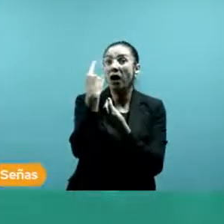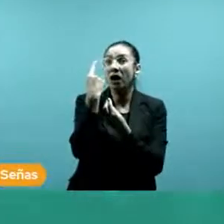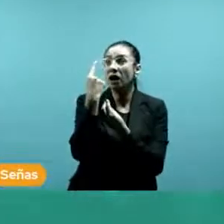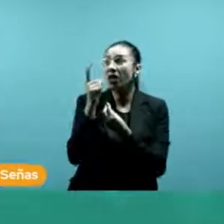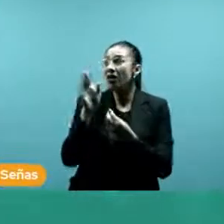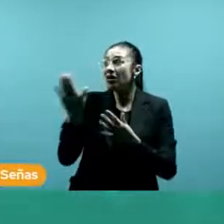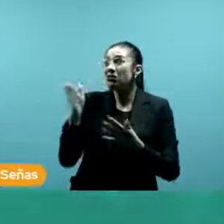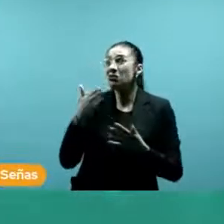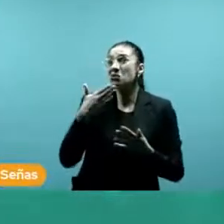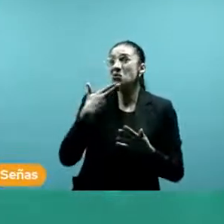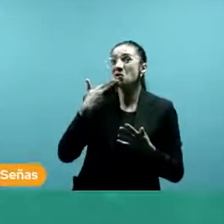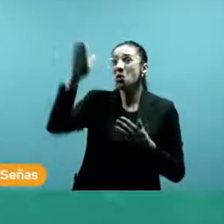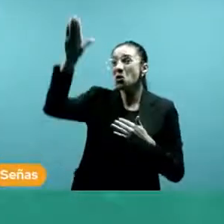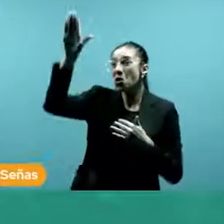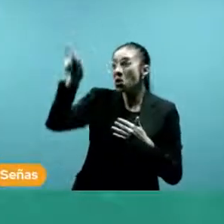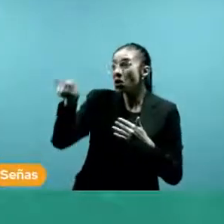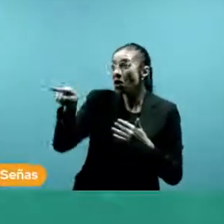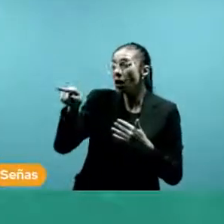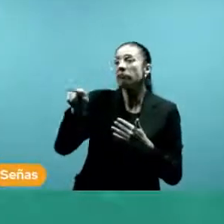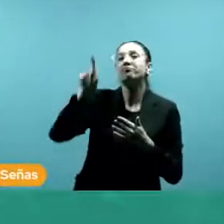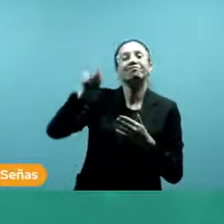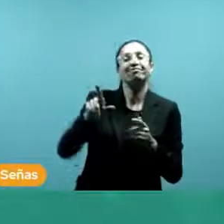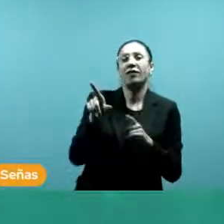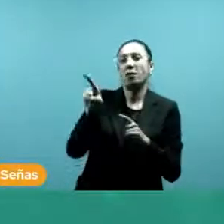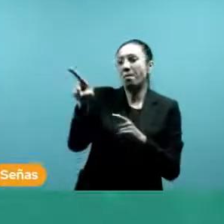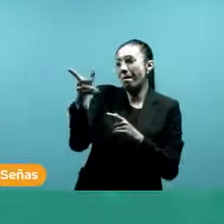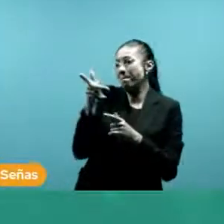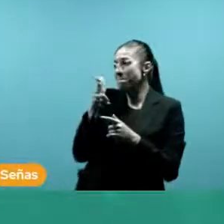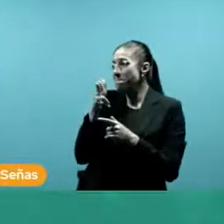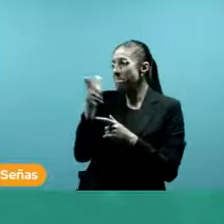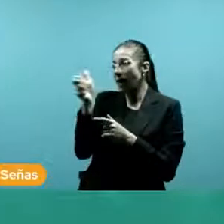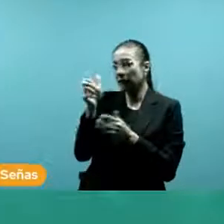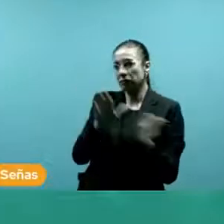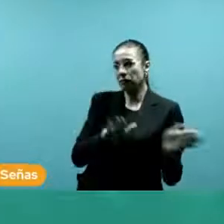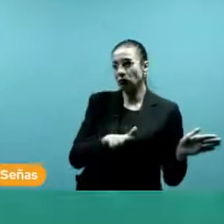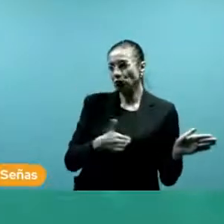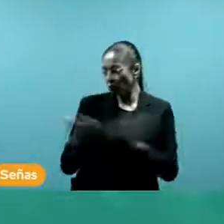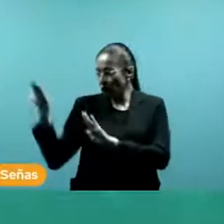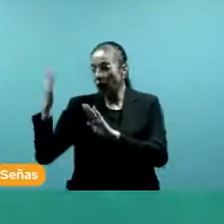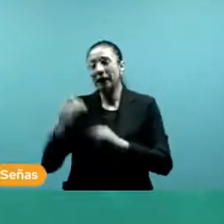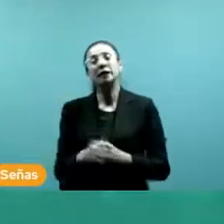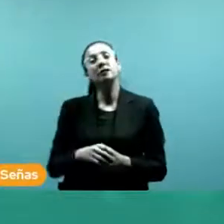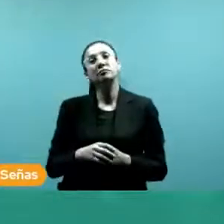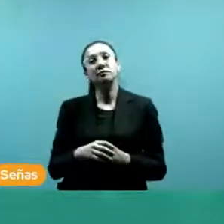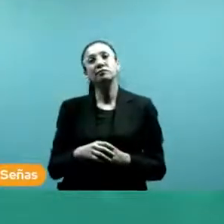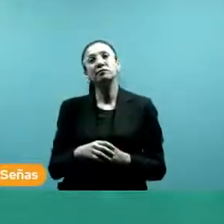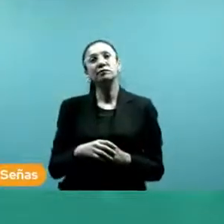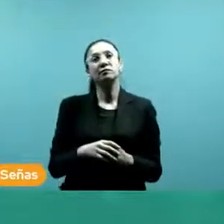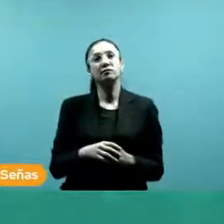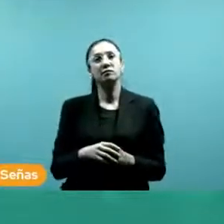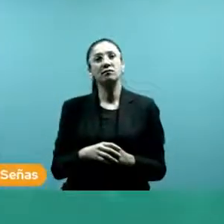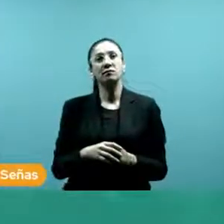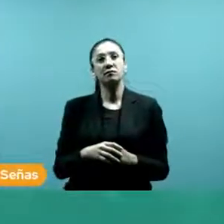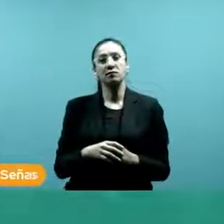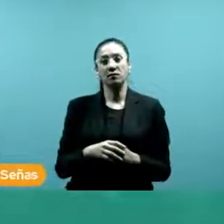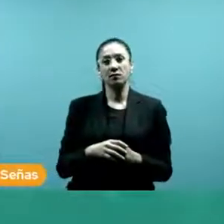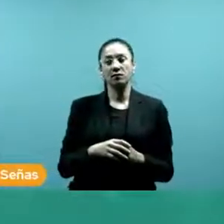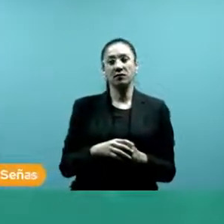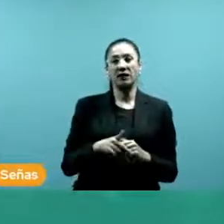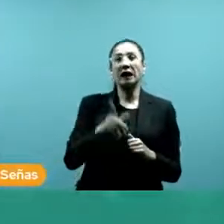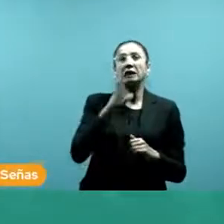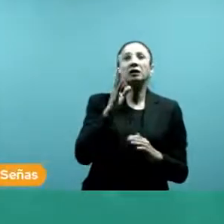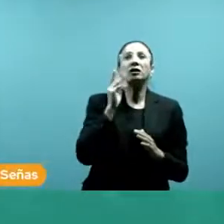the numbers of these people was big, the camp decided to experiment with poisonous gas to murder